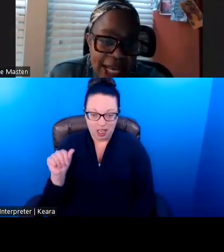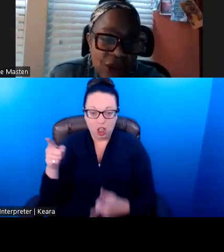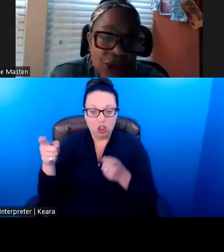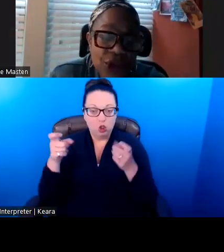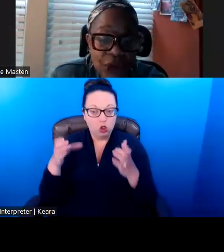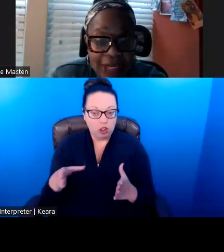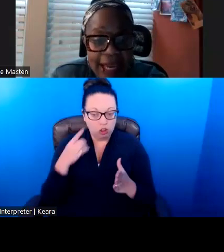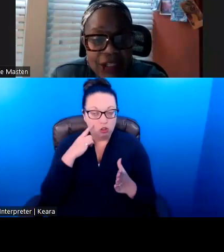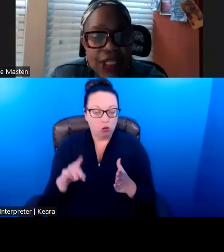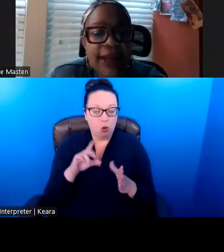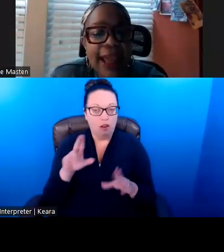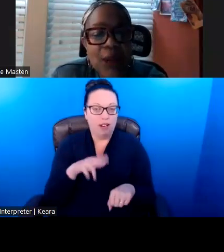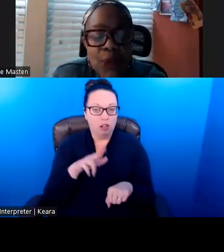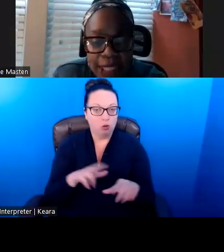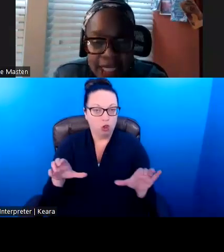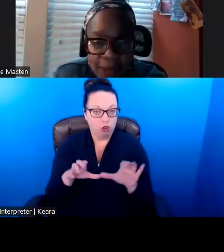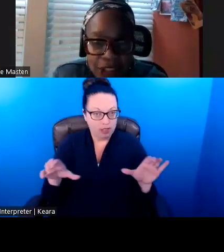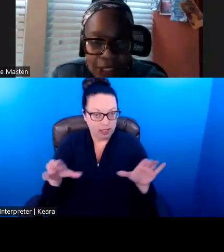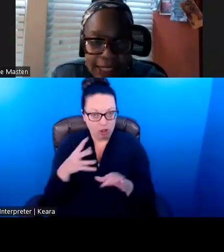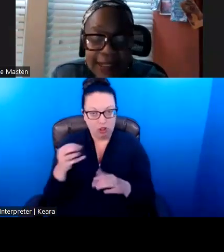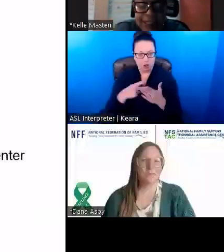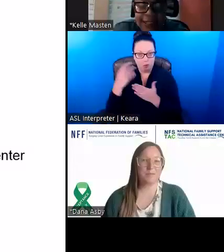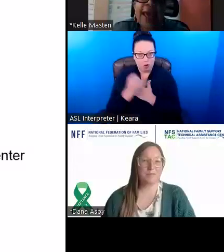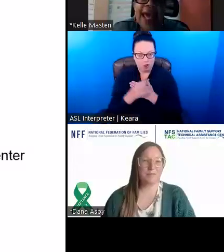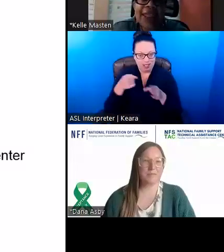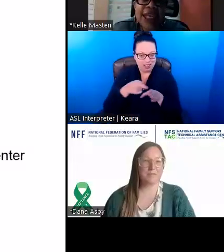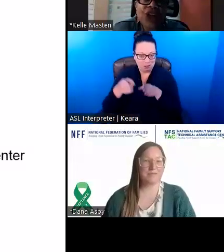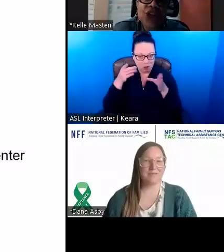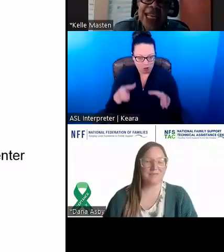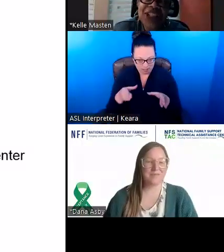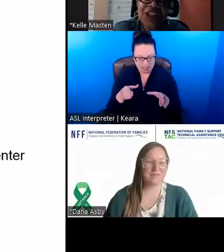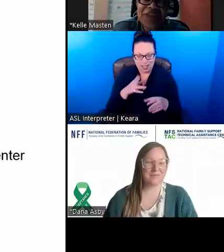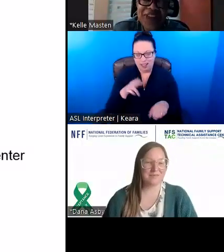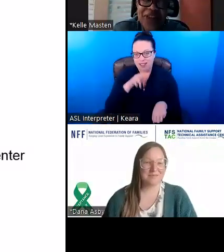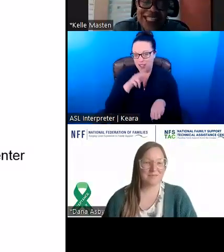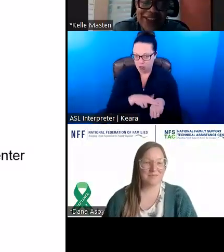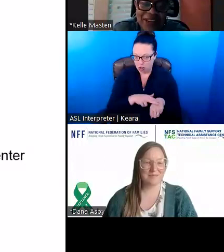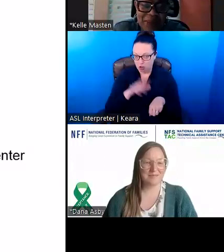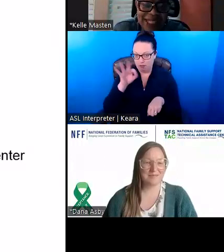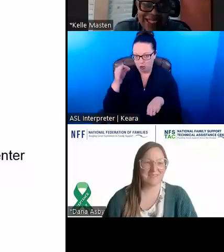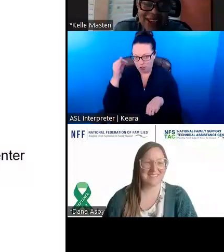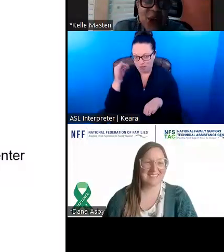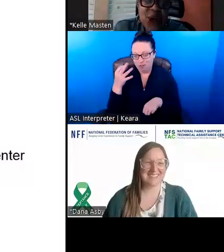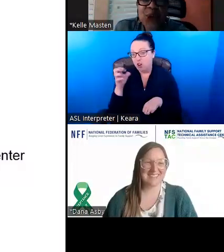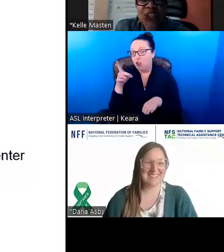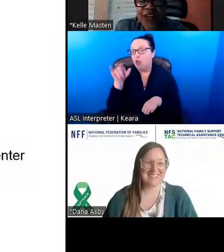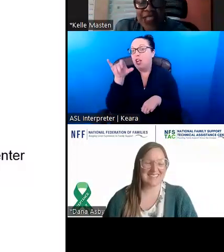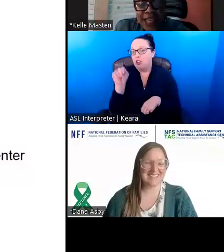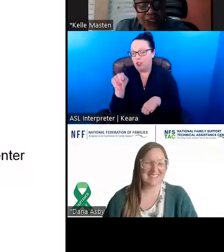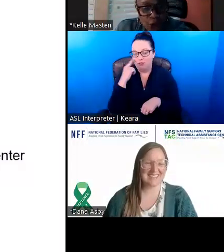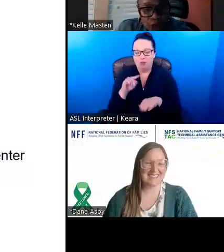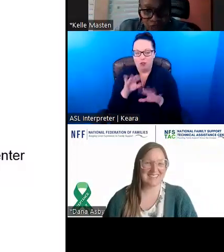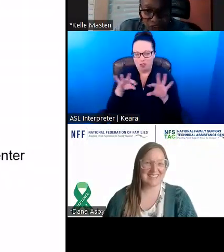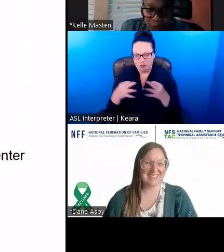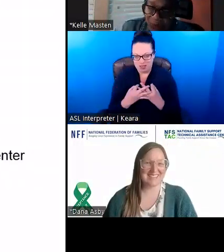of National Certification and Project Specialist at the National Federation of Families, who will share